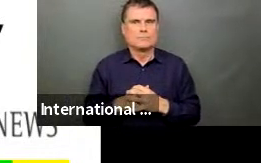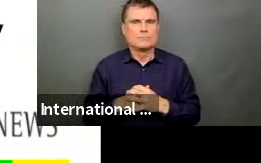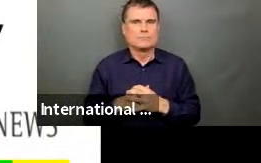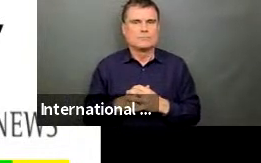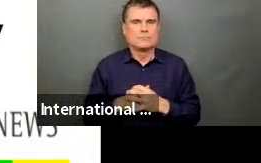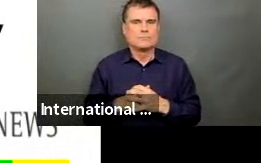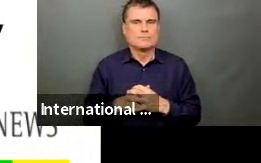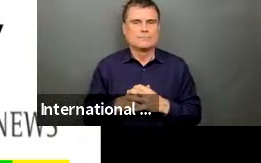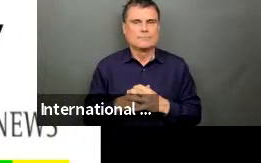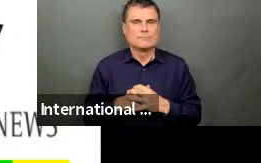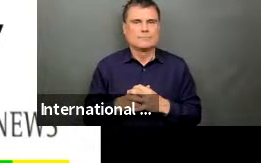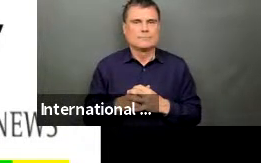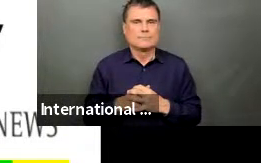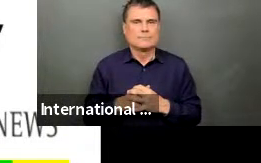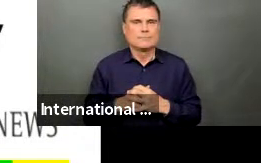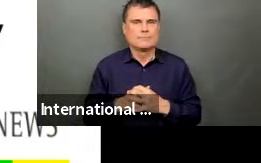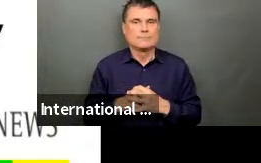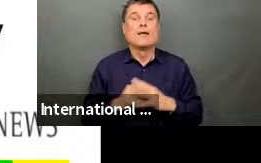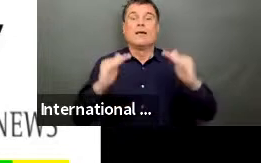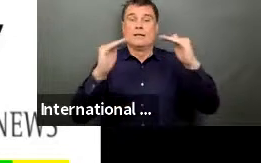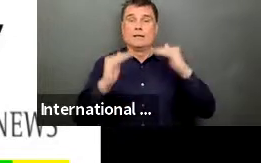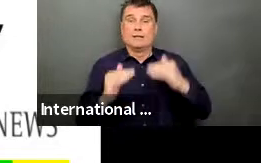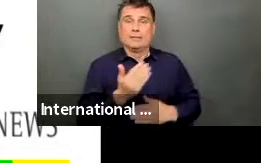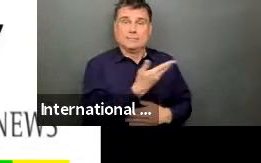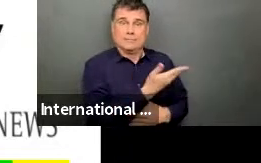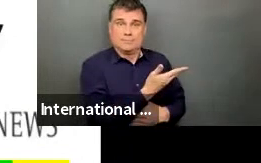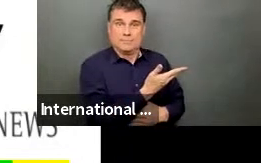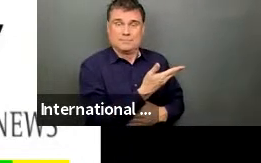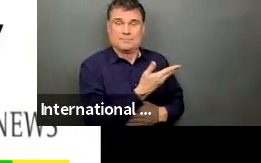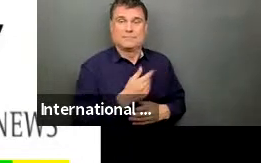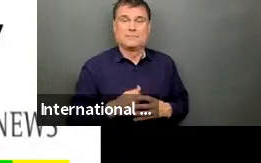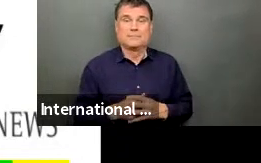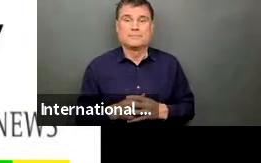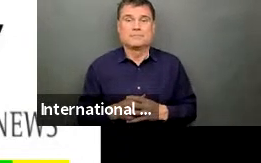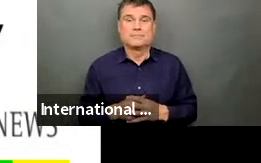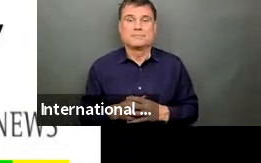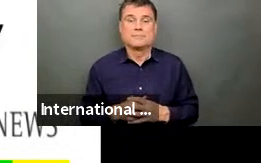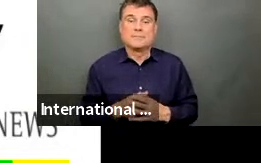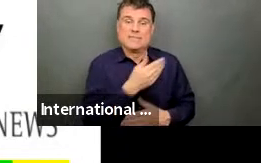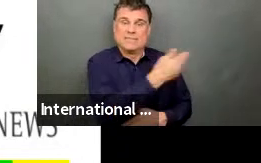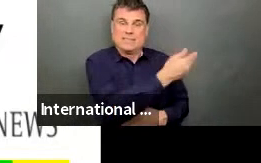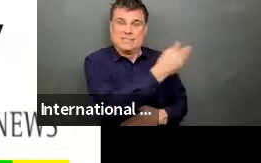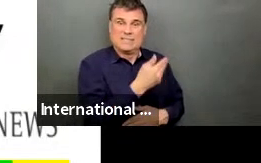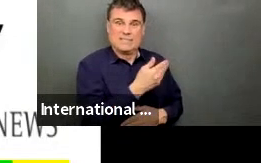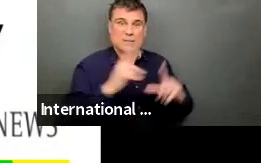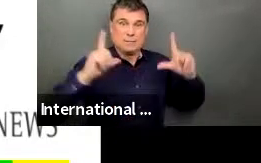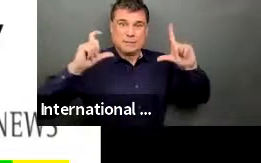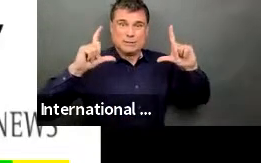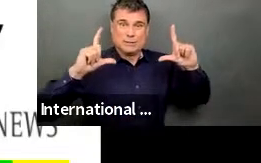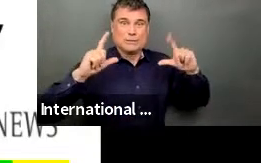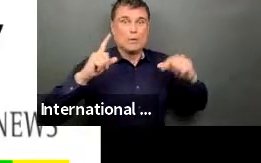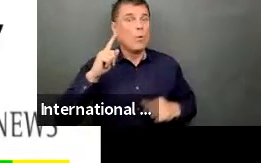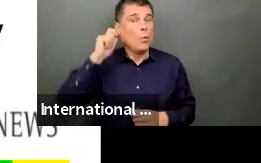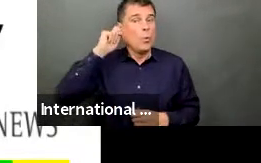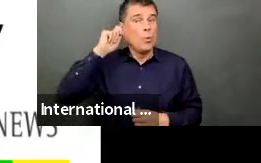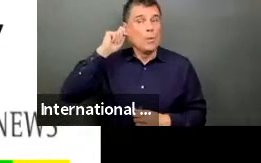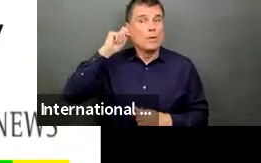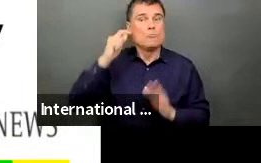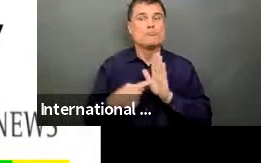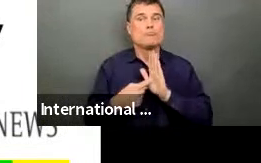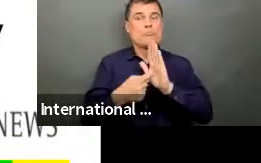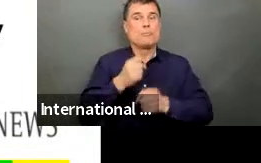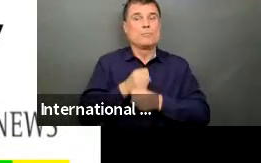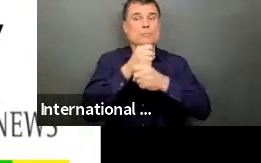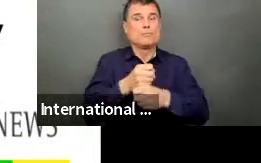The next forum shows a representative of the Women's Association, E.E. Jose, reading